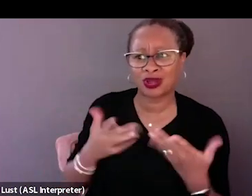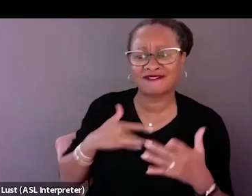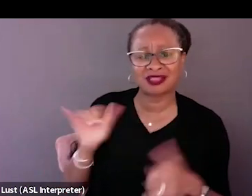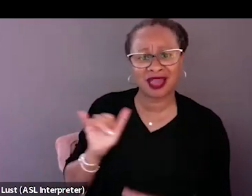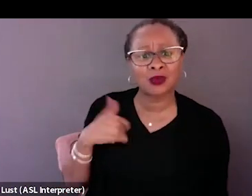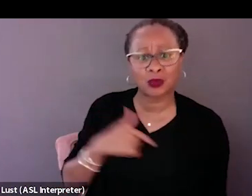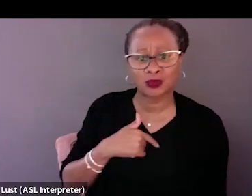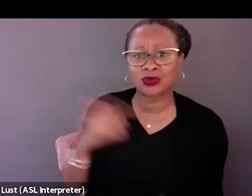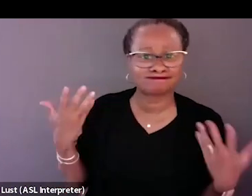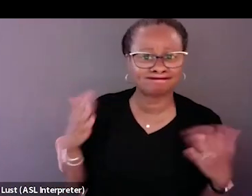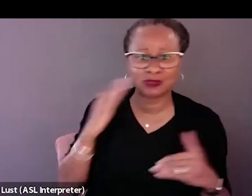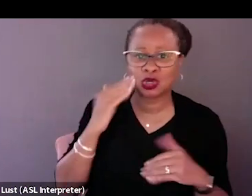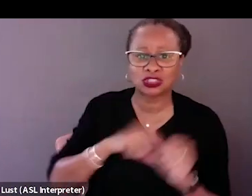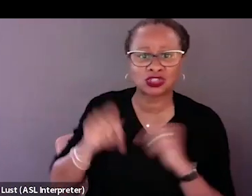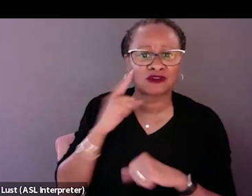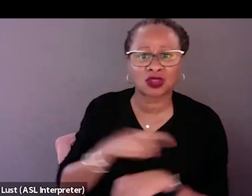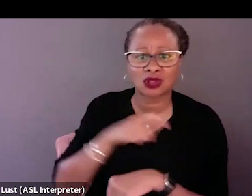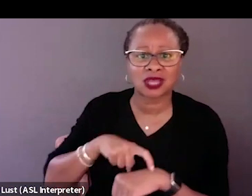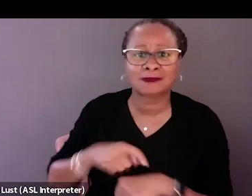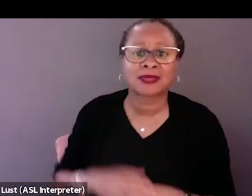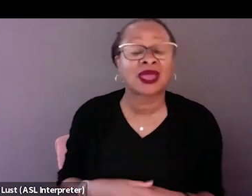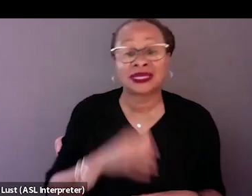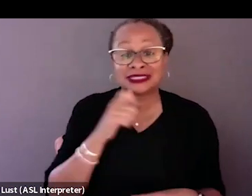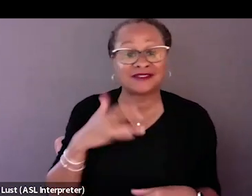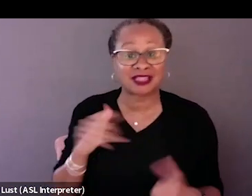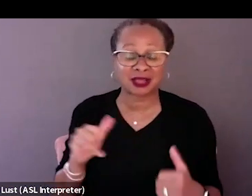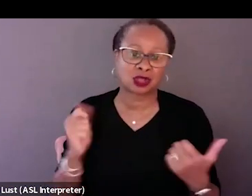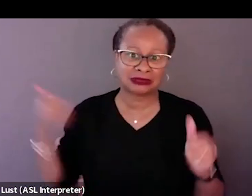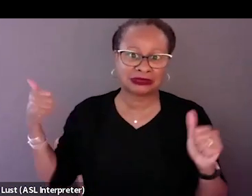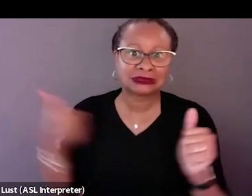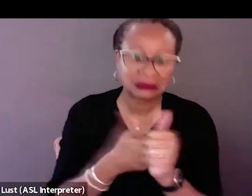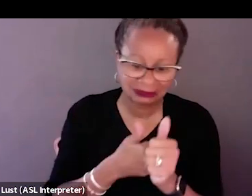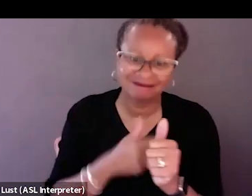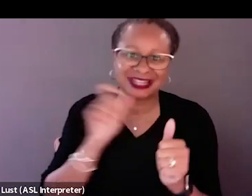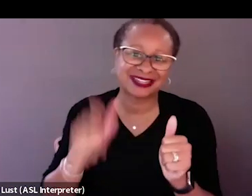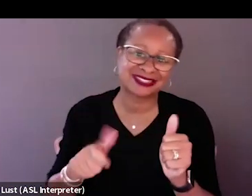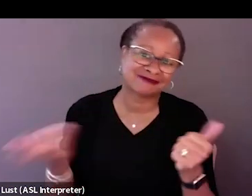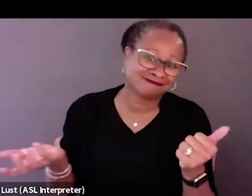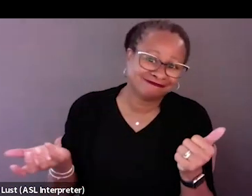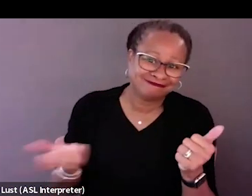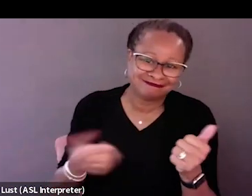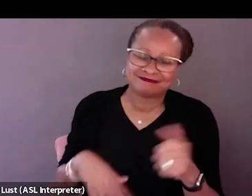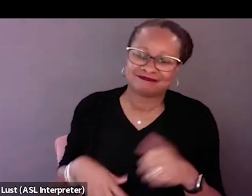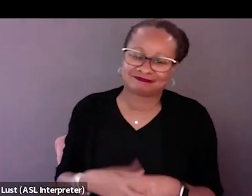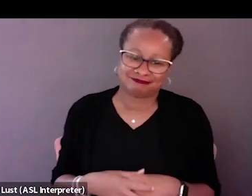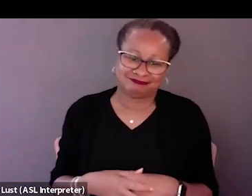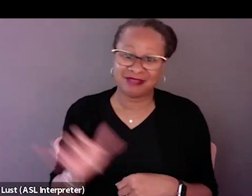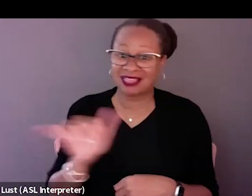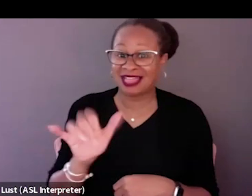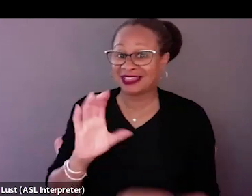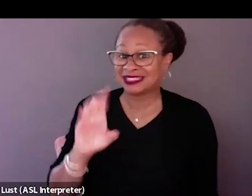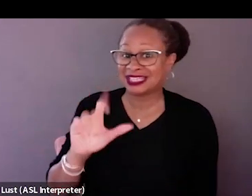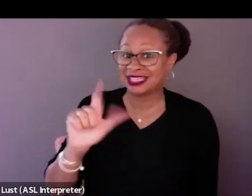we've known each other for a really long time. So it didn't feel like there was all this catching up that we necessarily needed to do. But like Cecilia